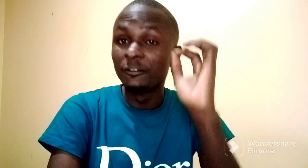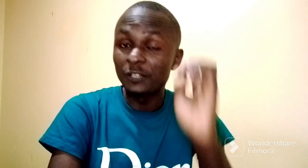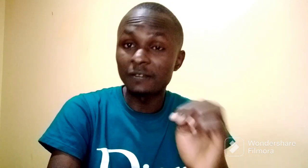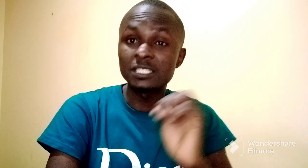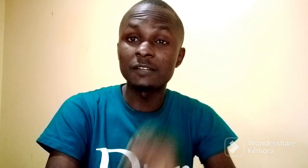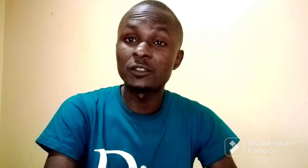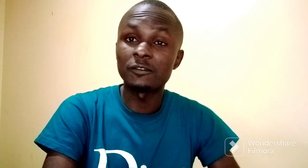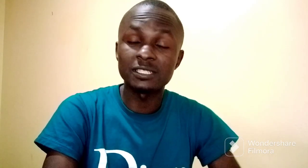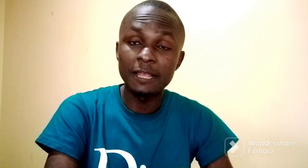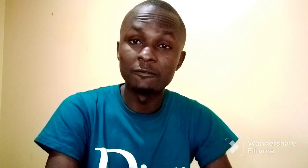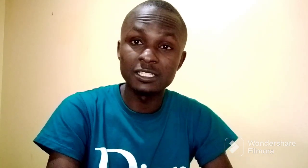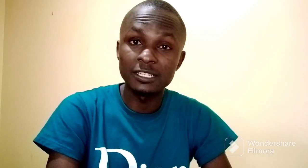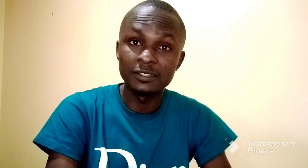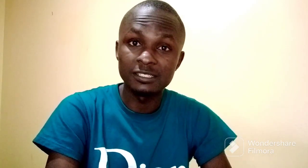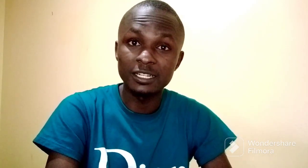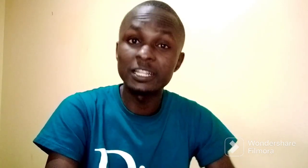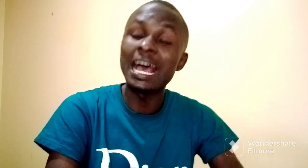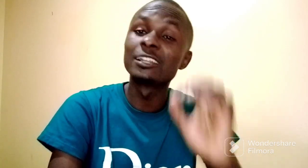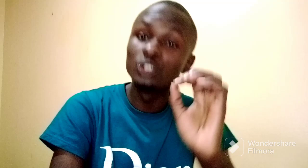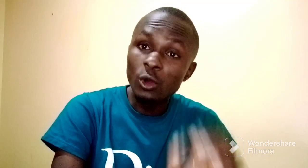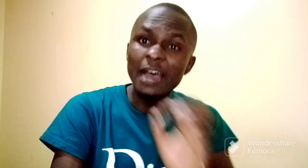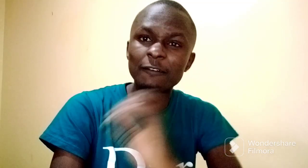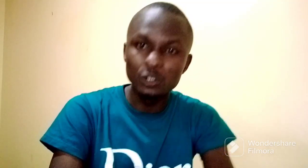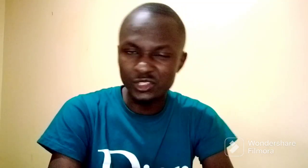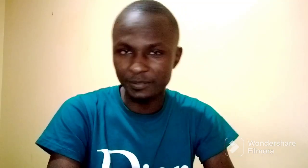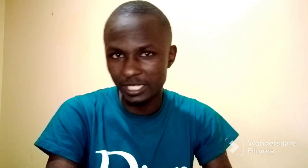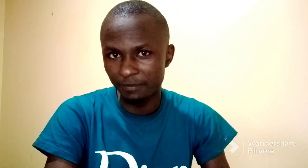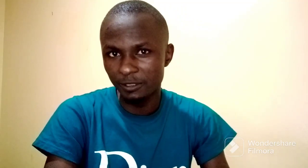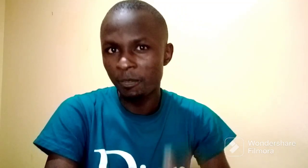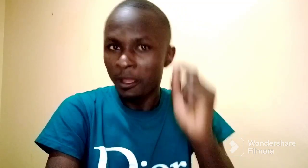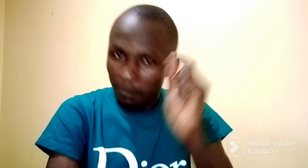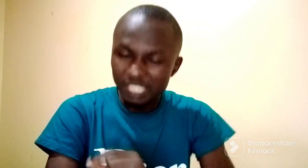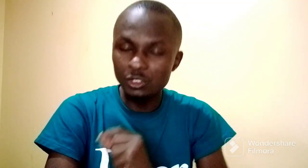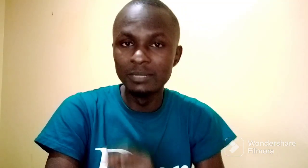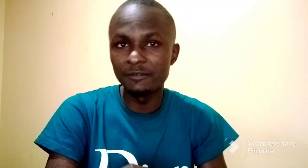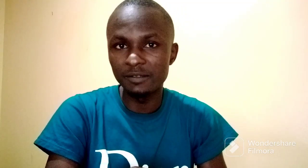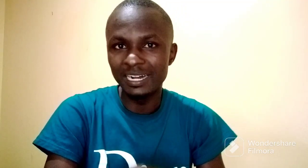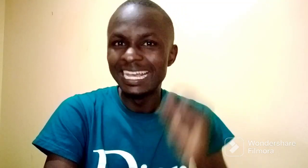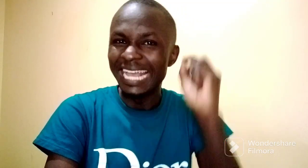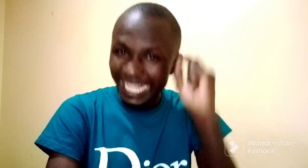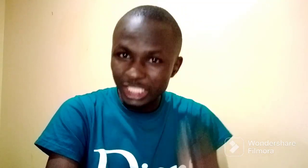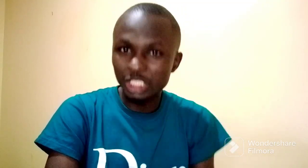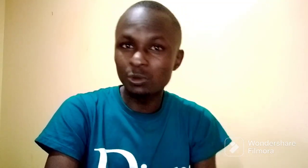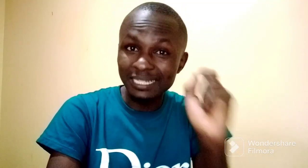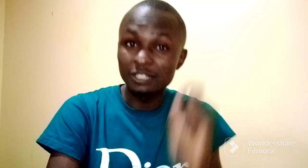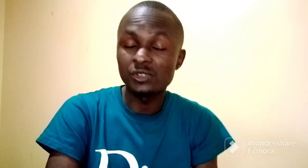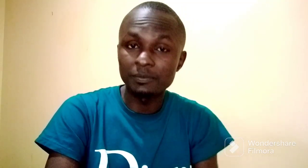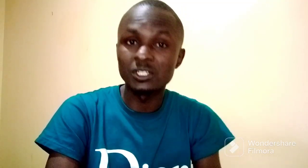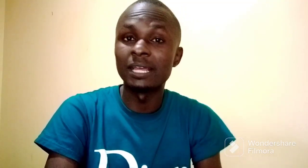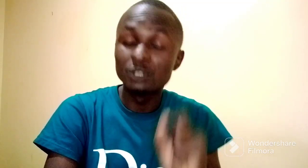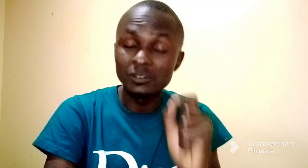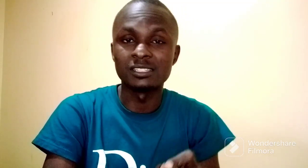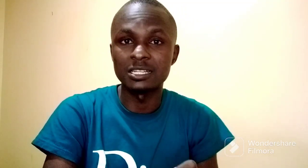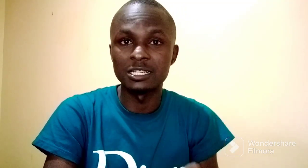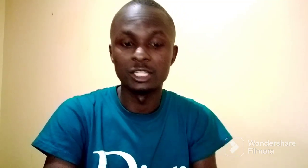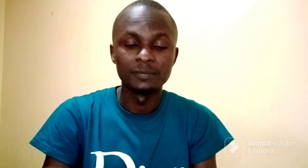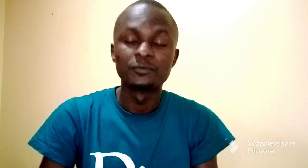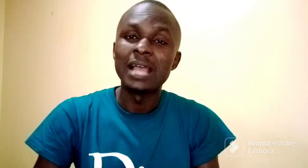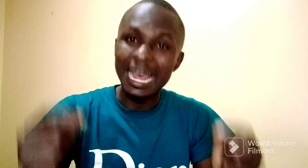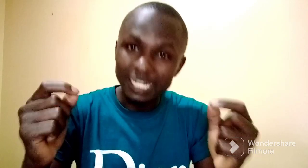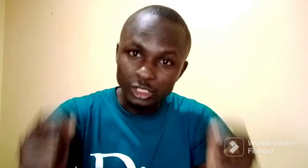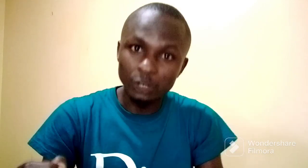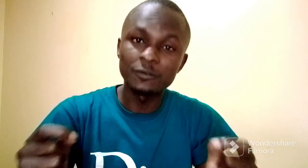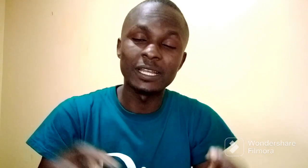support. If you are a visitor for the first time visiting this channel and you have not subscribed, please do me a favor. Ensure that you subscribe to this channel.